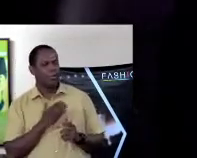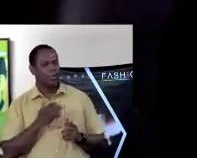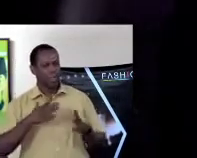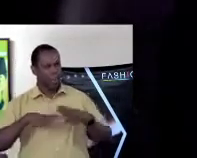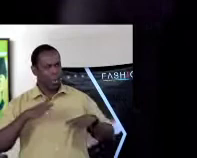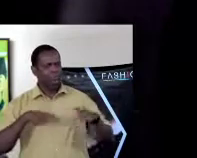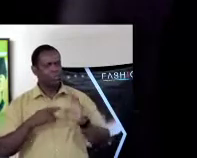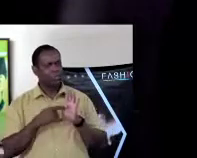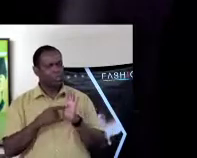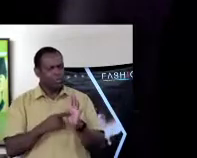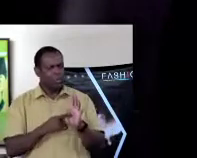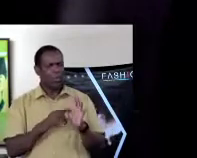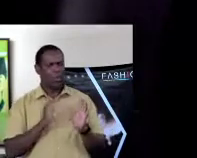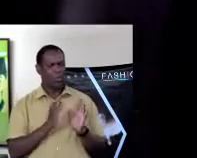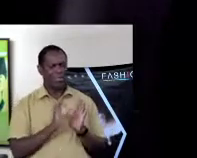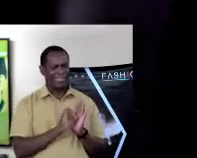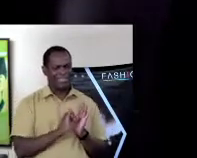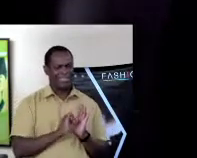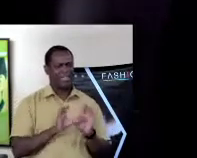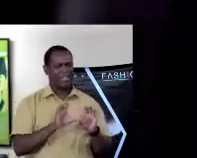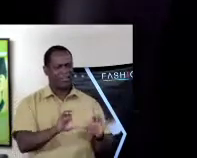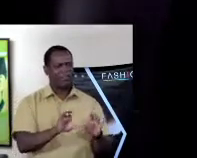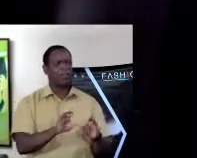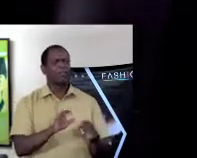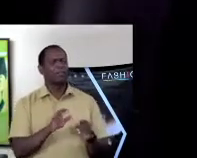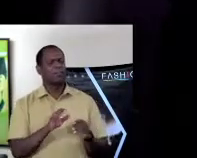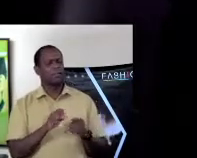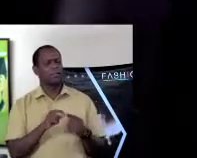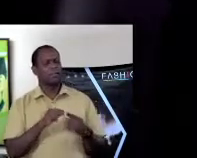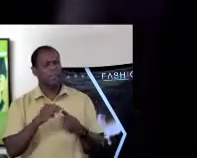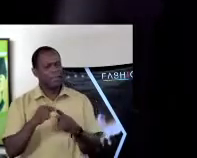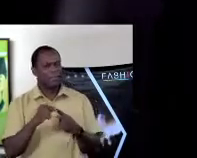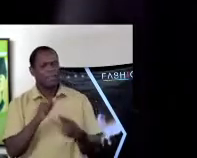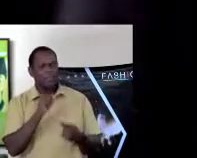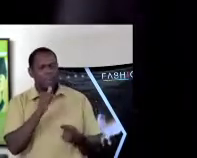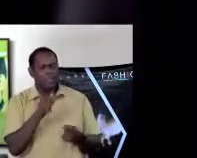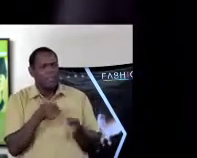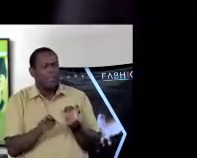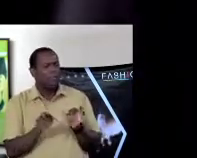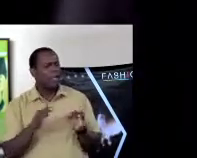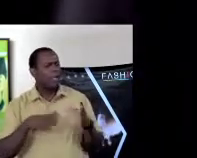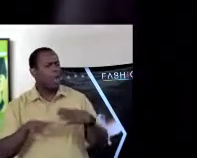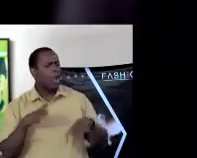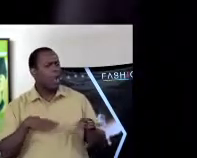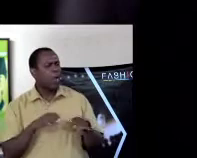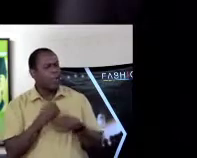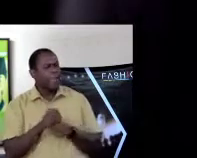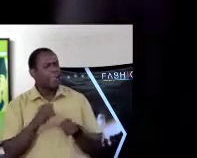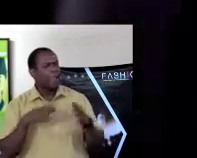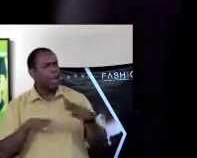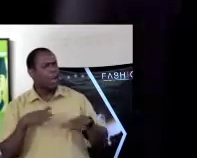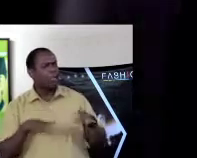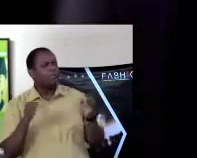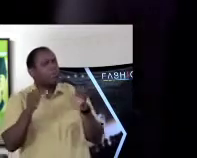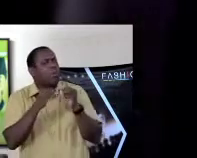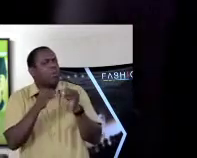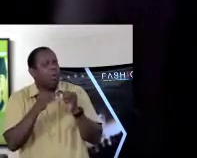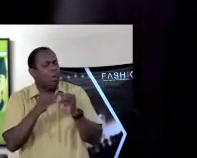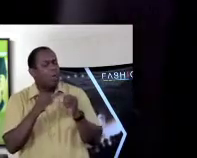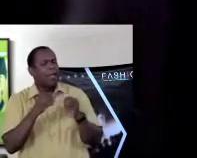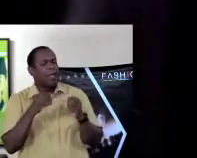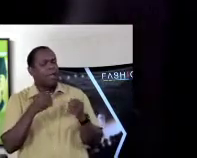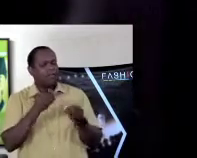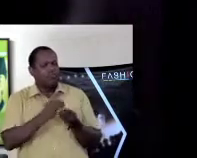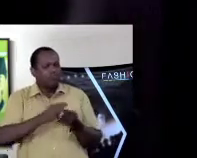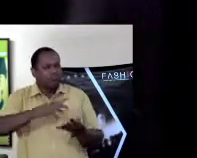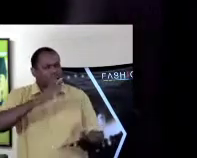envelope, not just making clothes. And that's what I have taken up the role in some things of telling the stories, because some of the